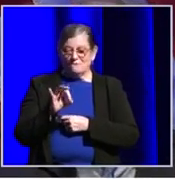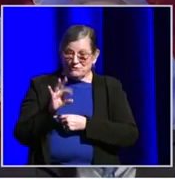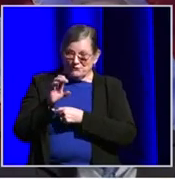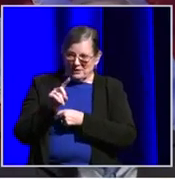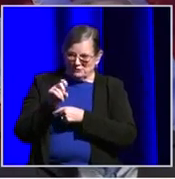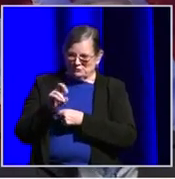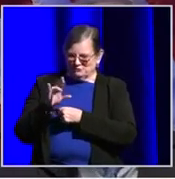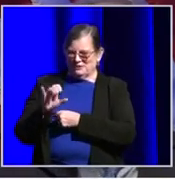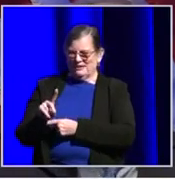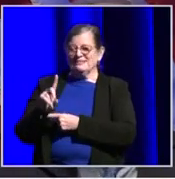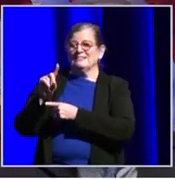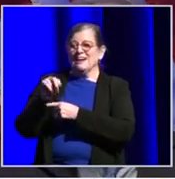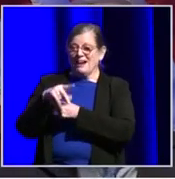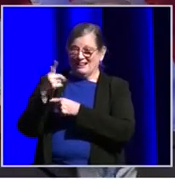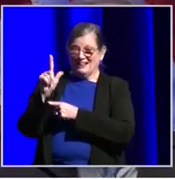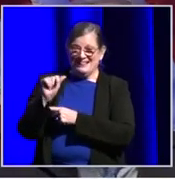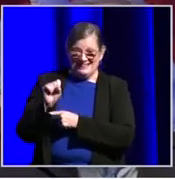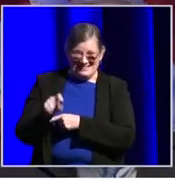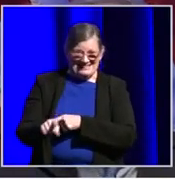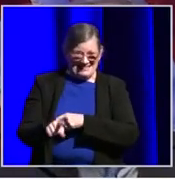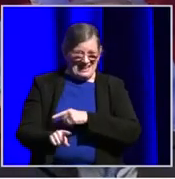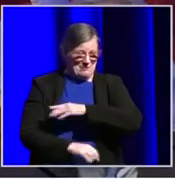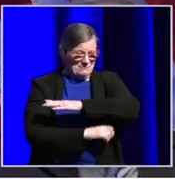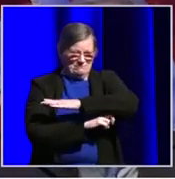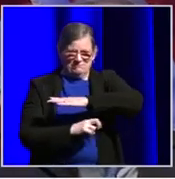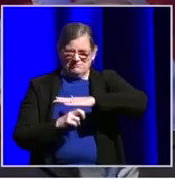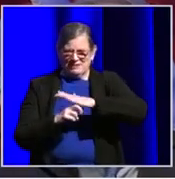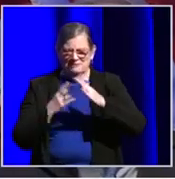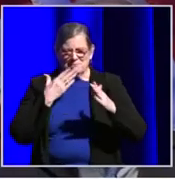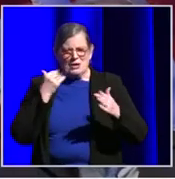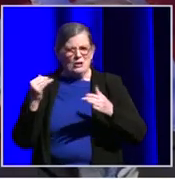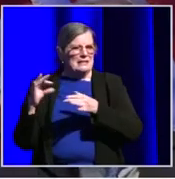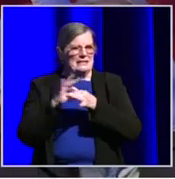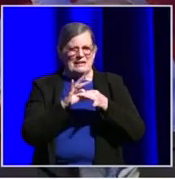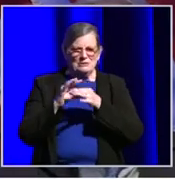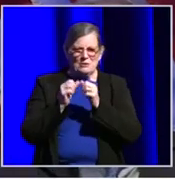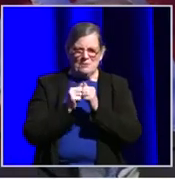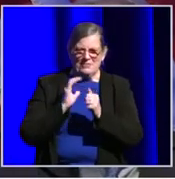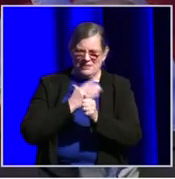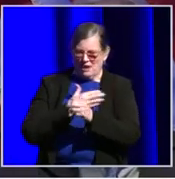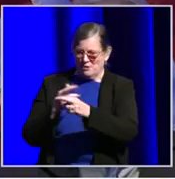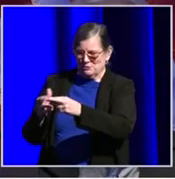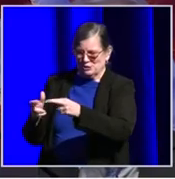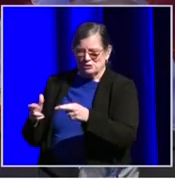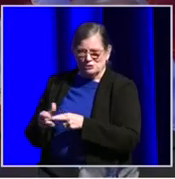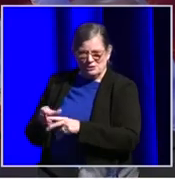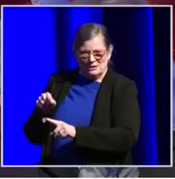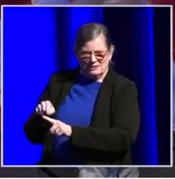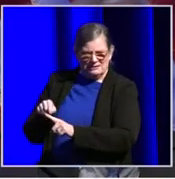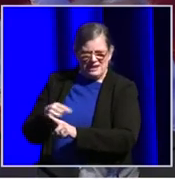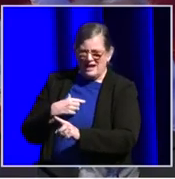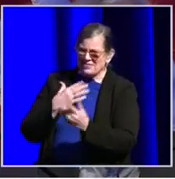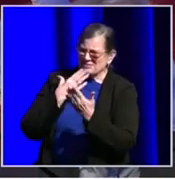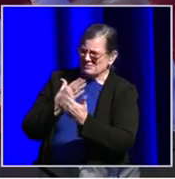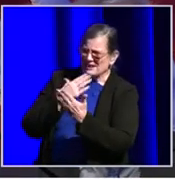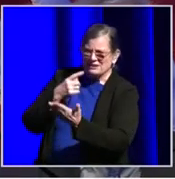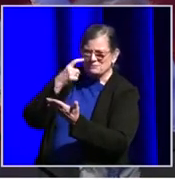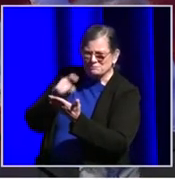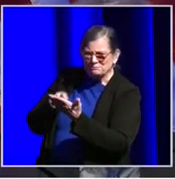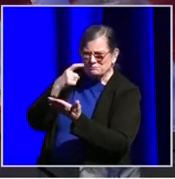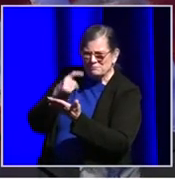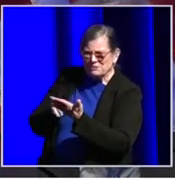and it better connects our city and region. I want to acknowledge and thank our Congresswoman who got the money,